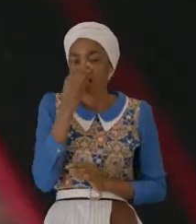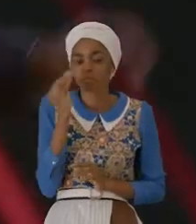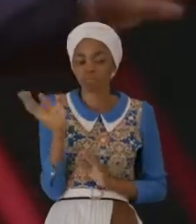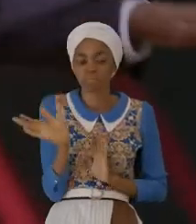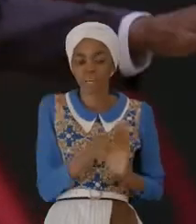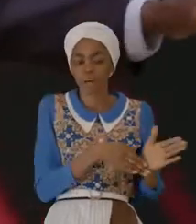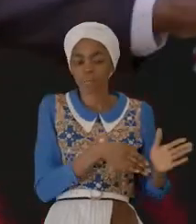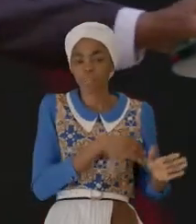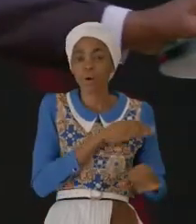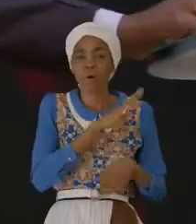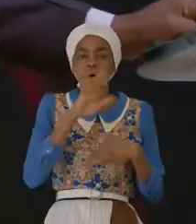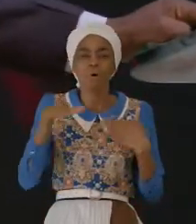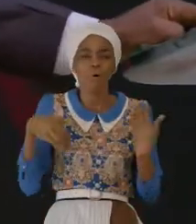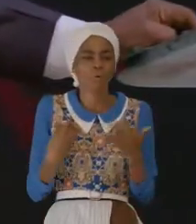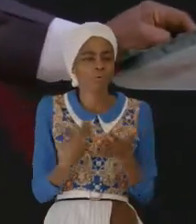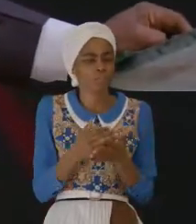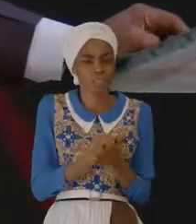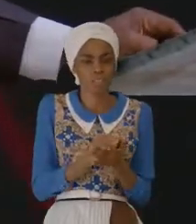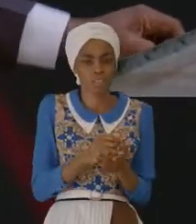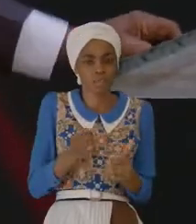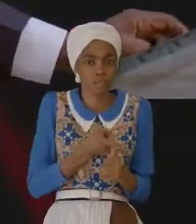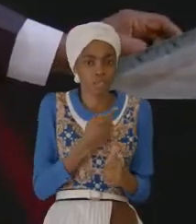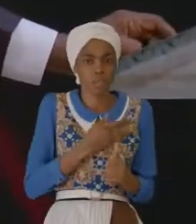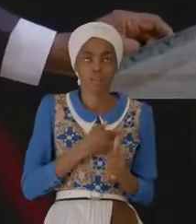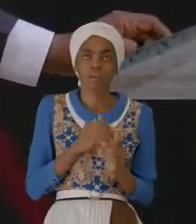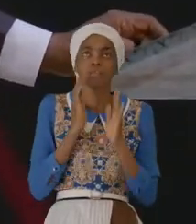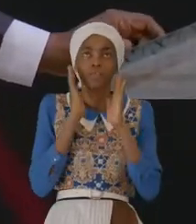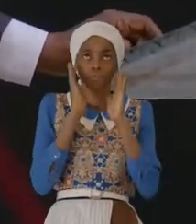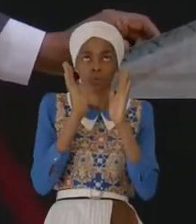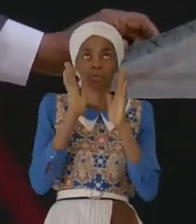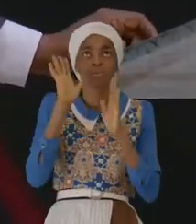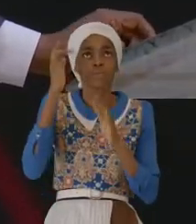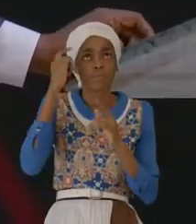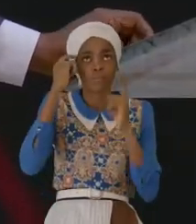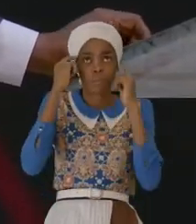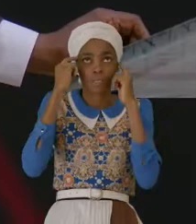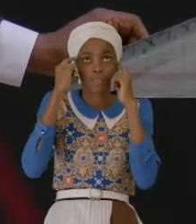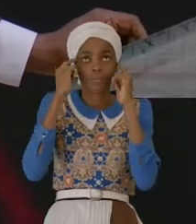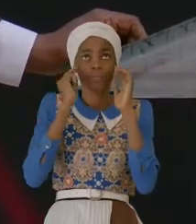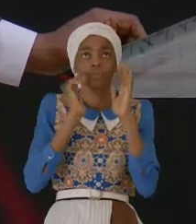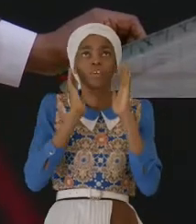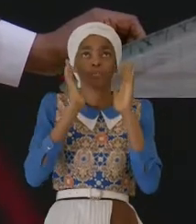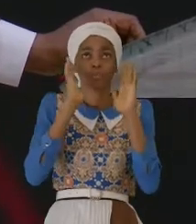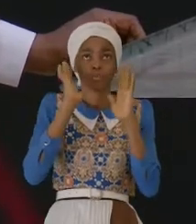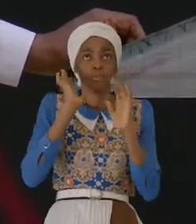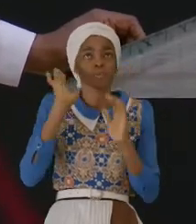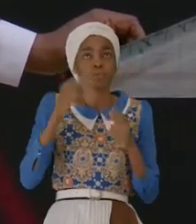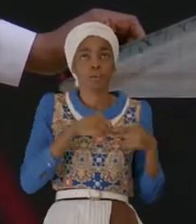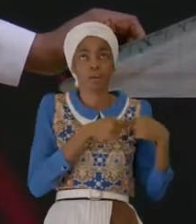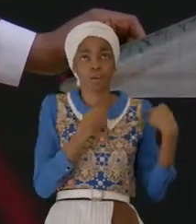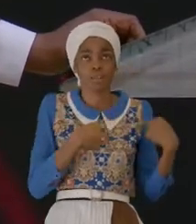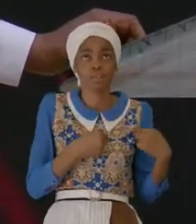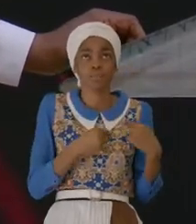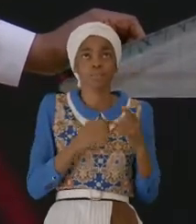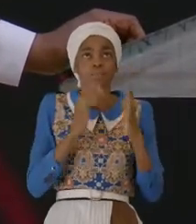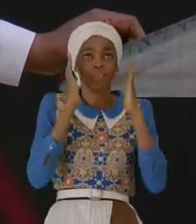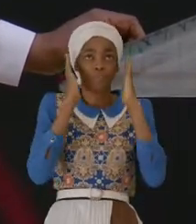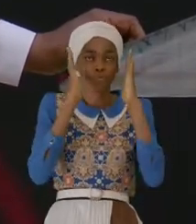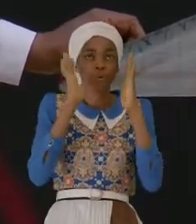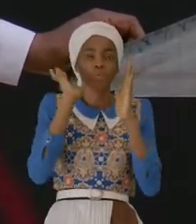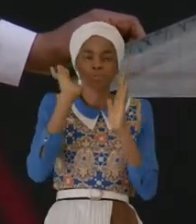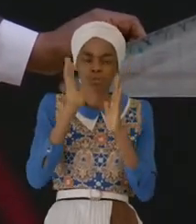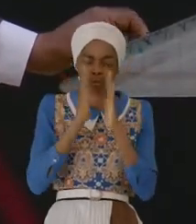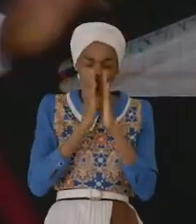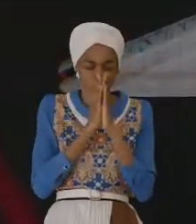all that cause and focus your mind and focus your heart and focus your prayer